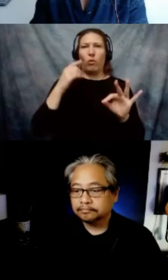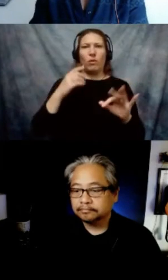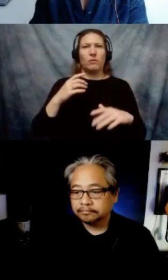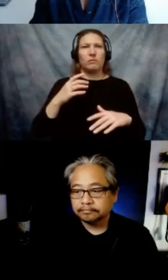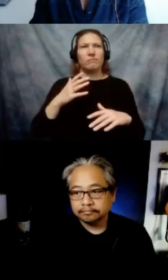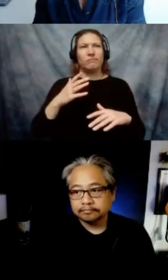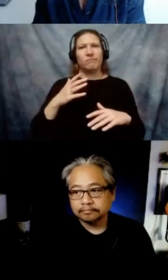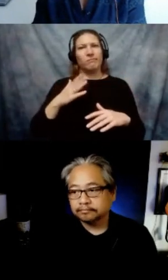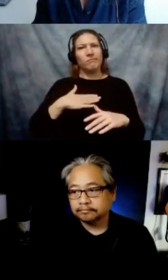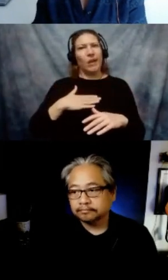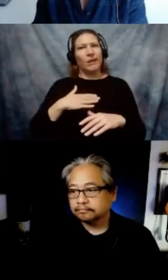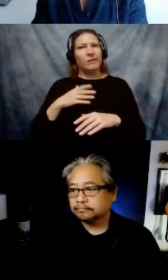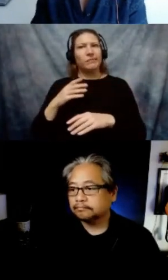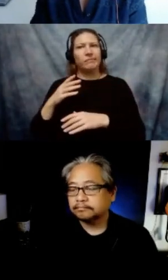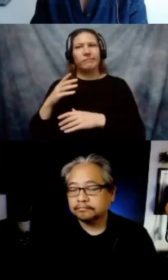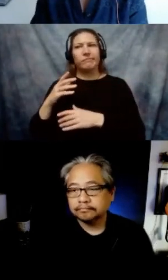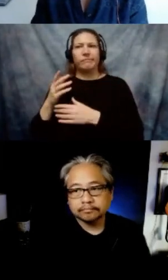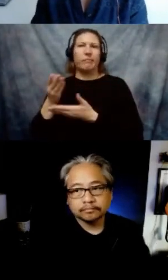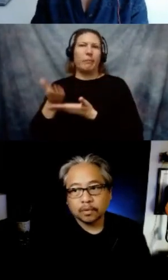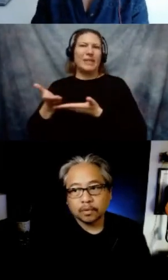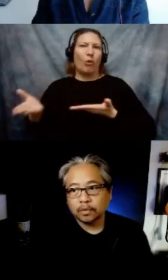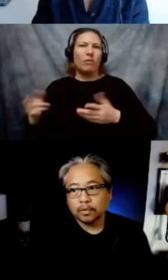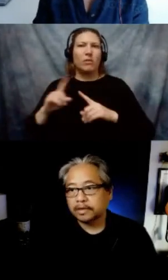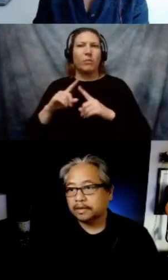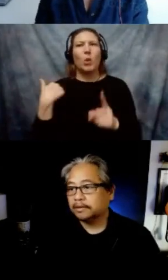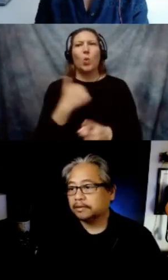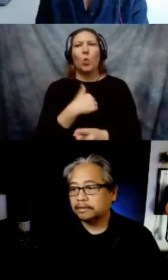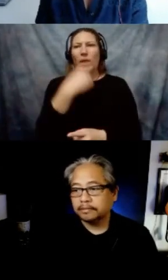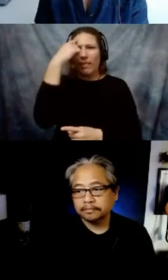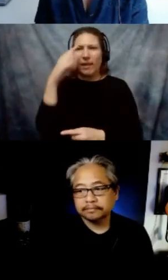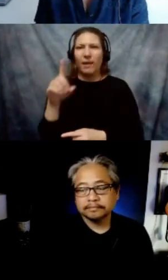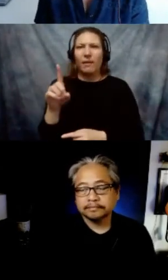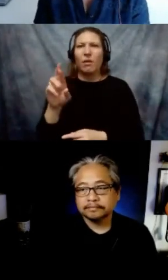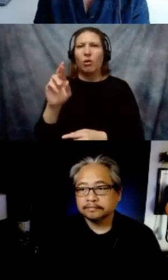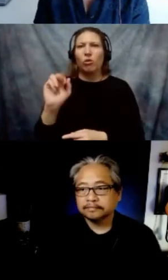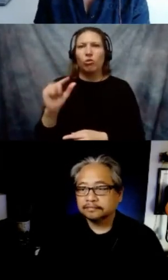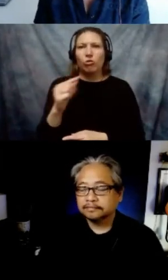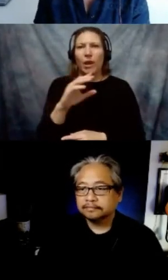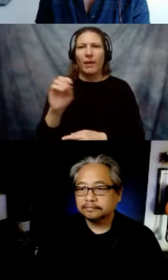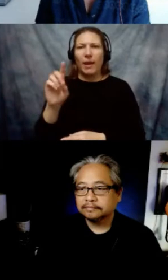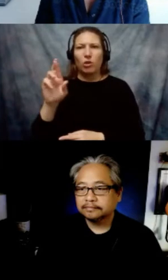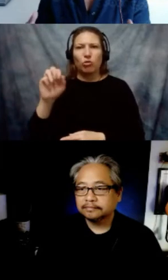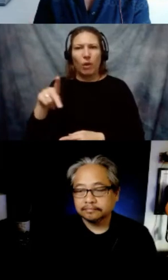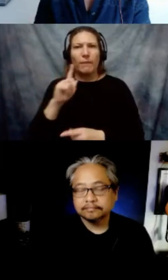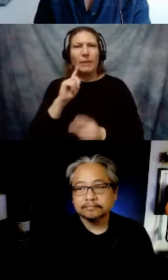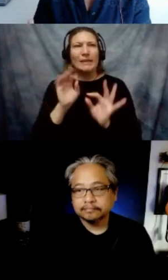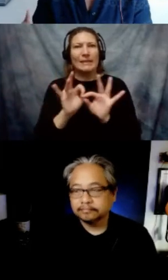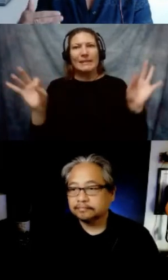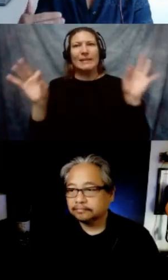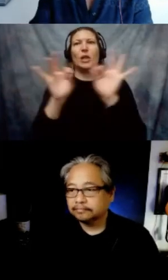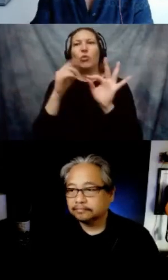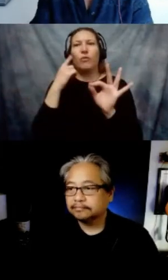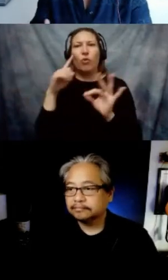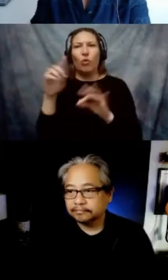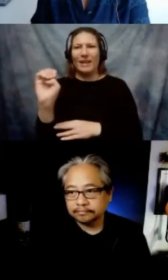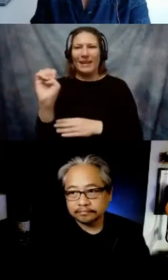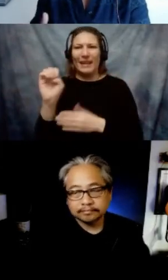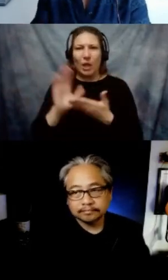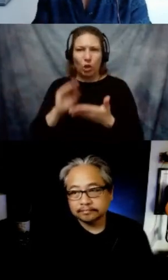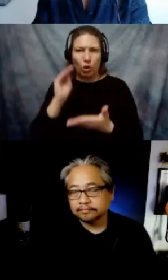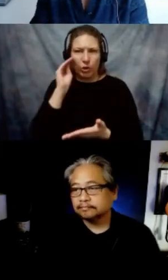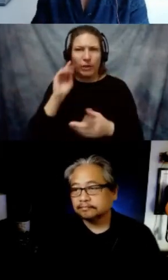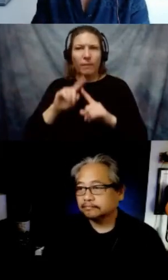essential component of e-learning, but often I think there are other alternatives that you can use. So sometimes what you're